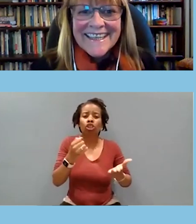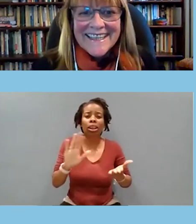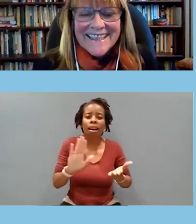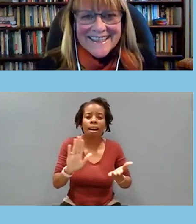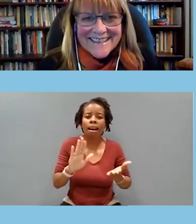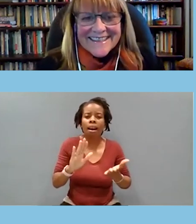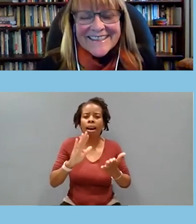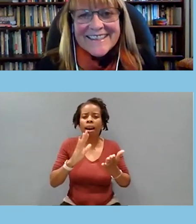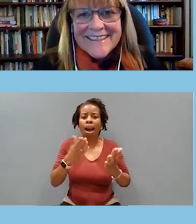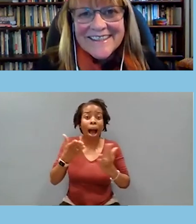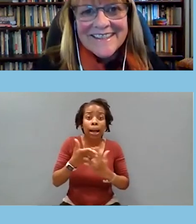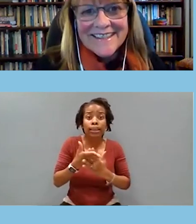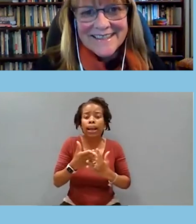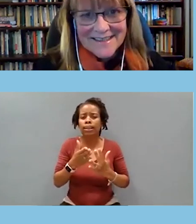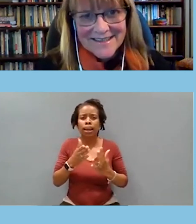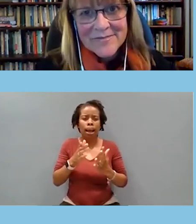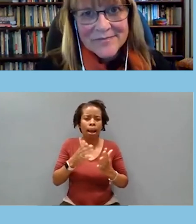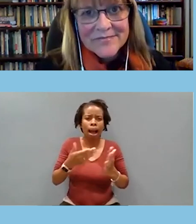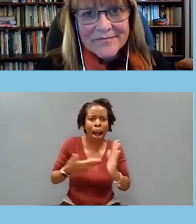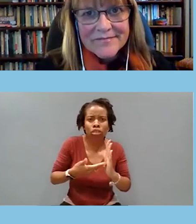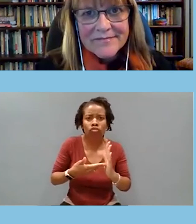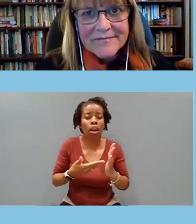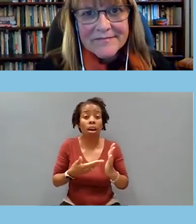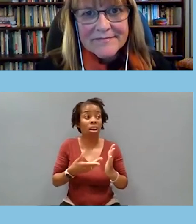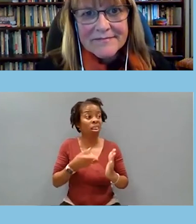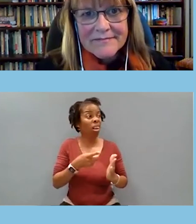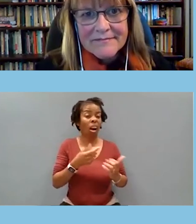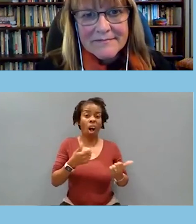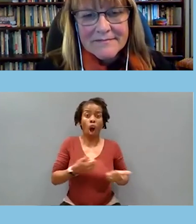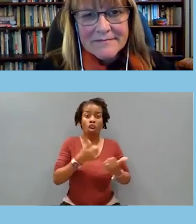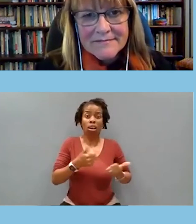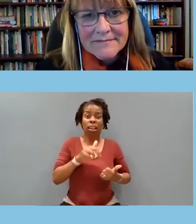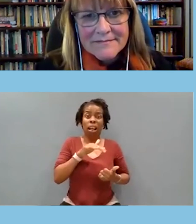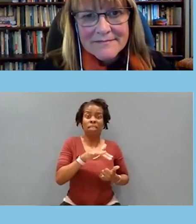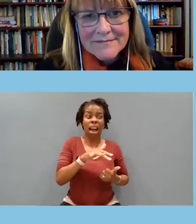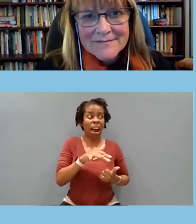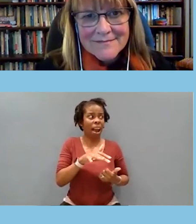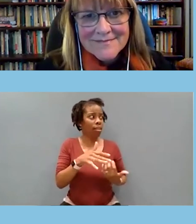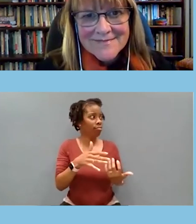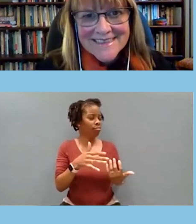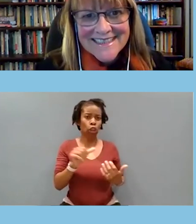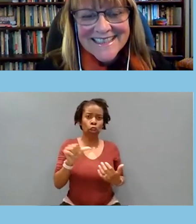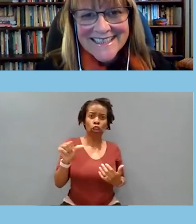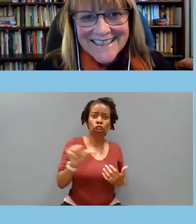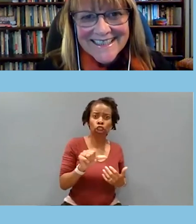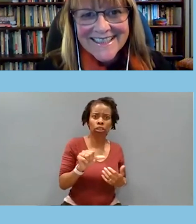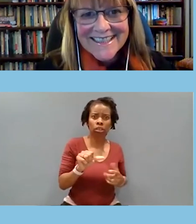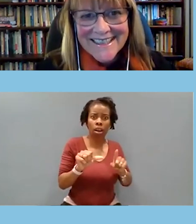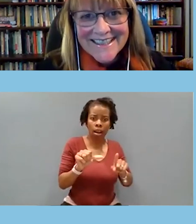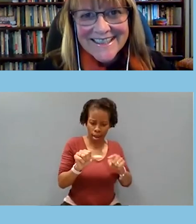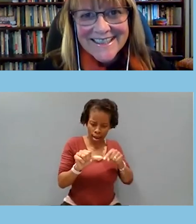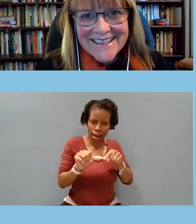an access, but is instead just kind of part of the furniture. This, all of these architectural furniture, interior, just kind